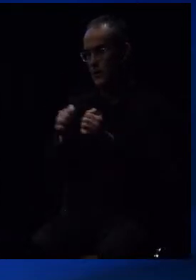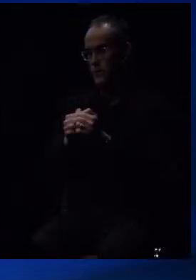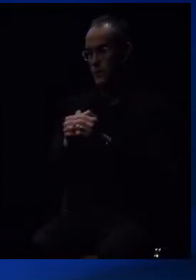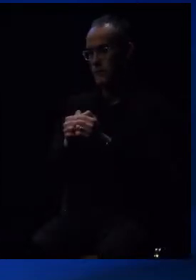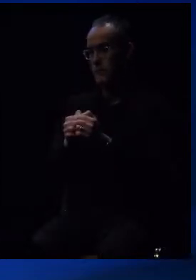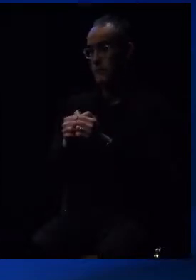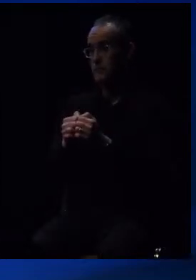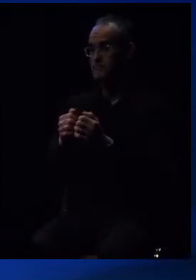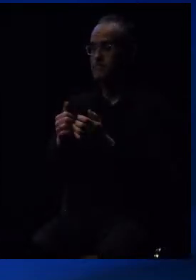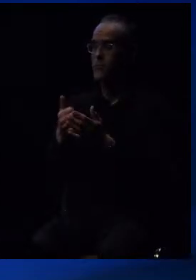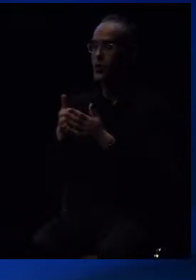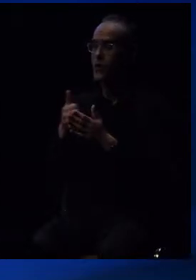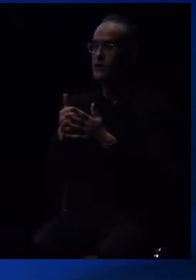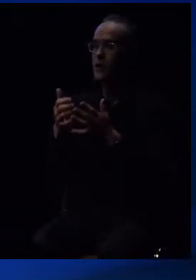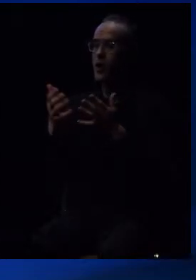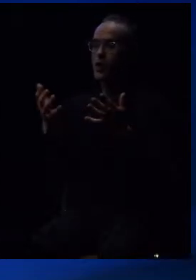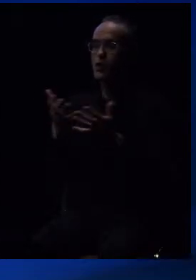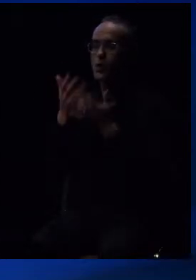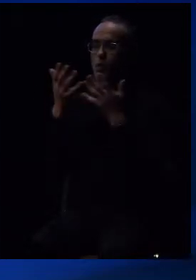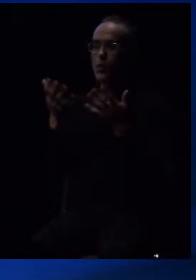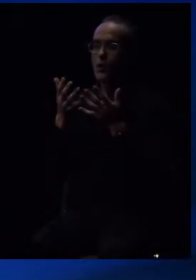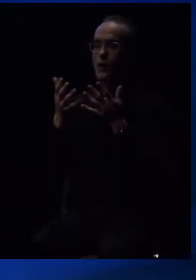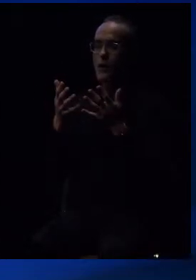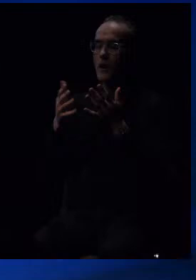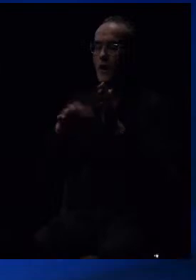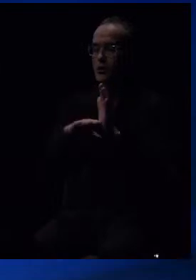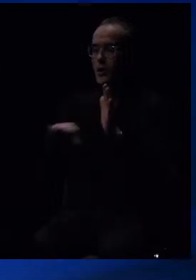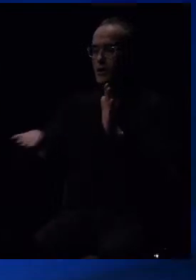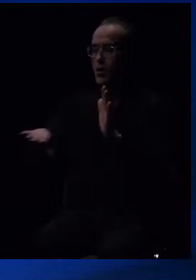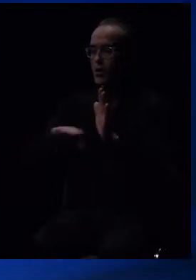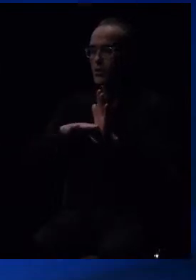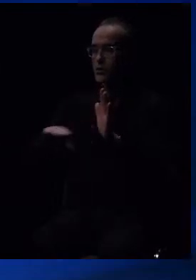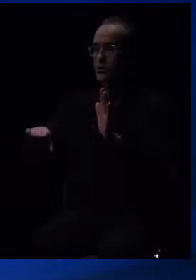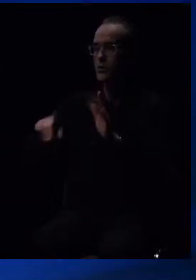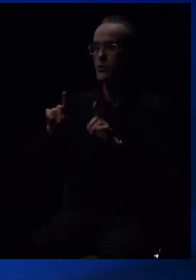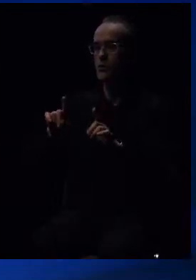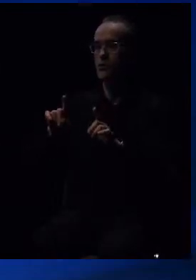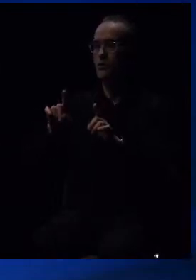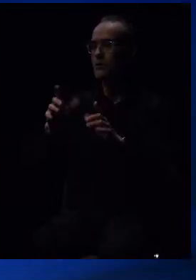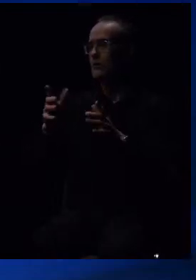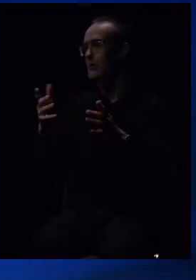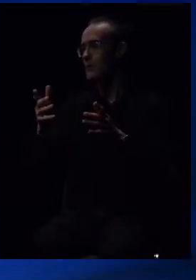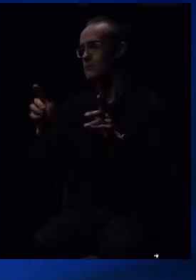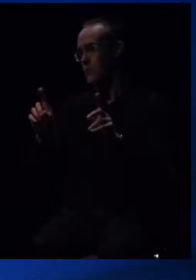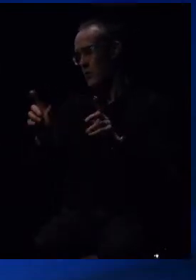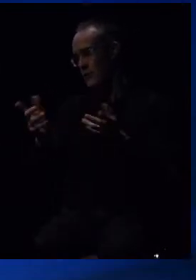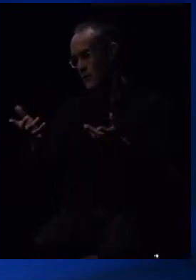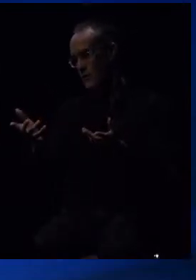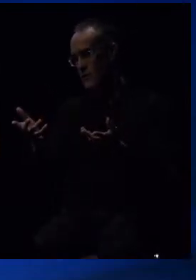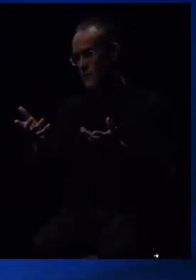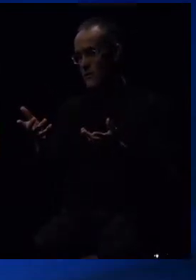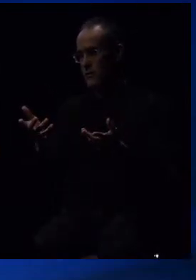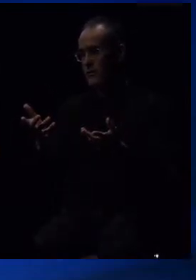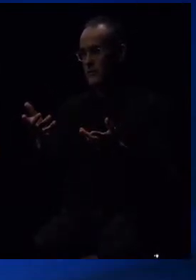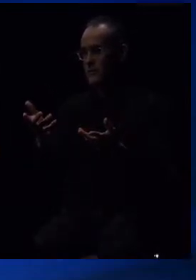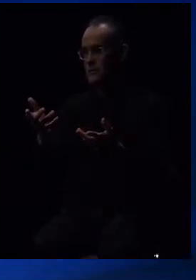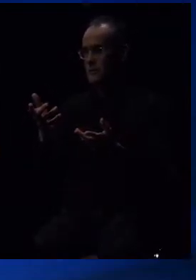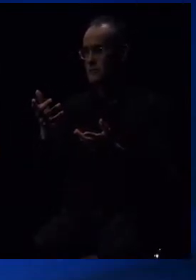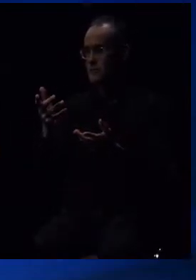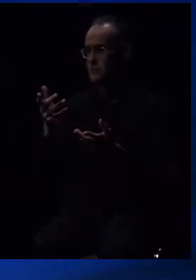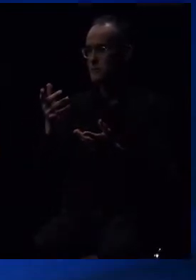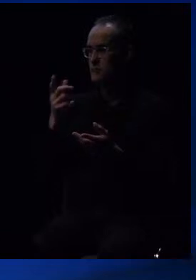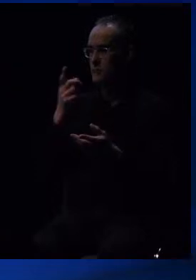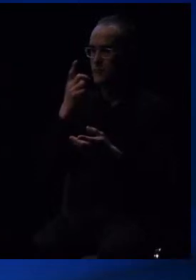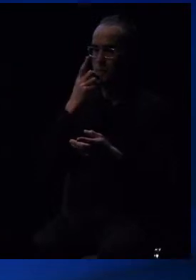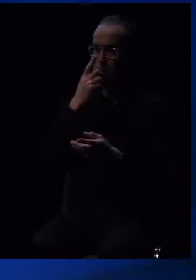cool shadows or cooling highlights or something should be with